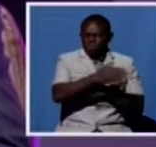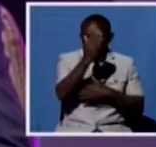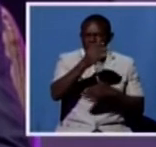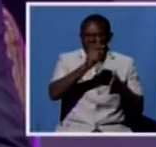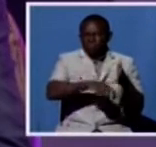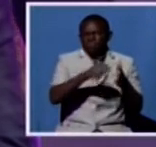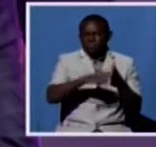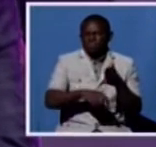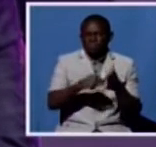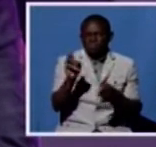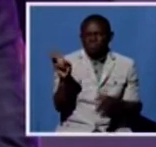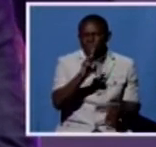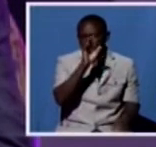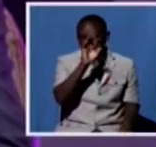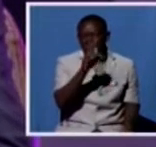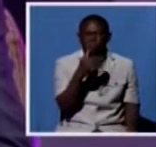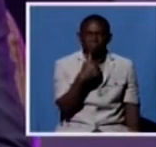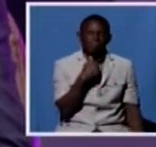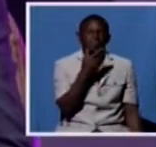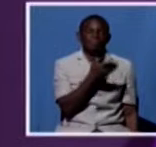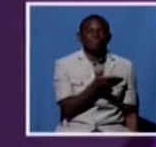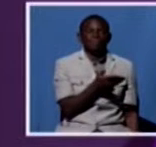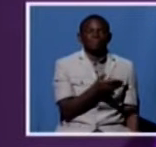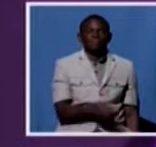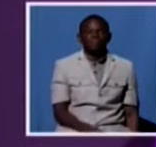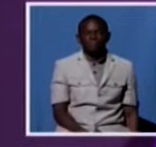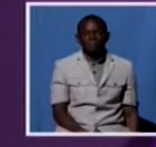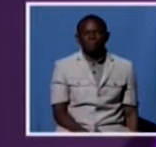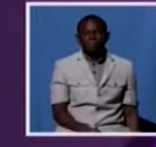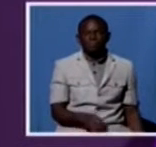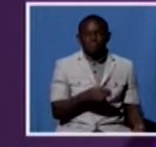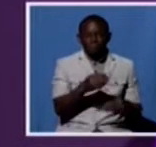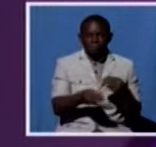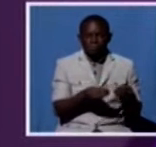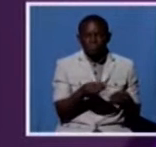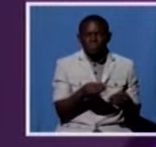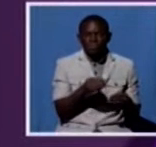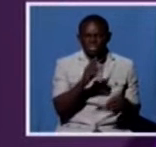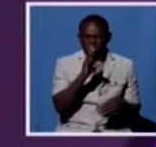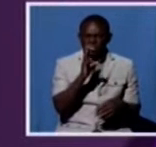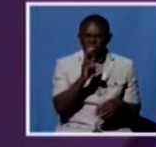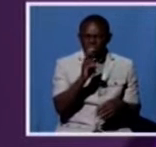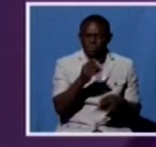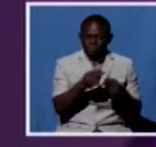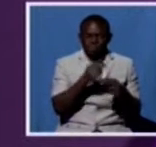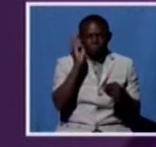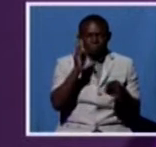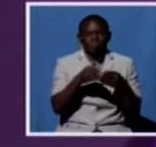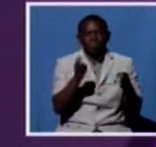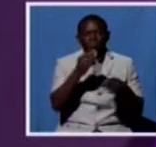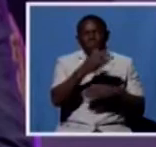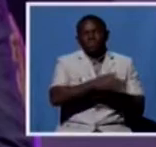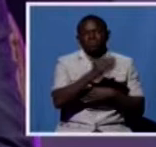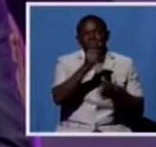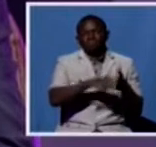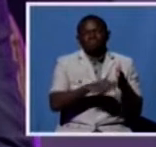western province. And they are various. So we have about 6 toll stations that we should be opening very soon. But our